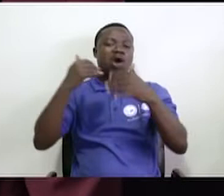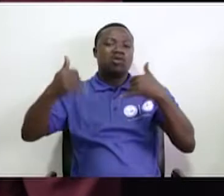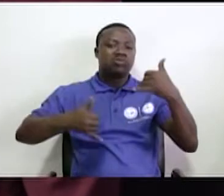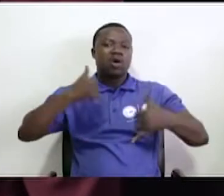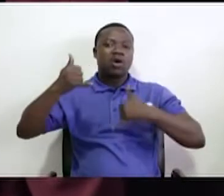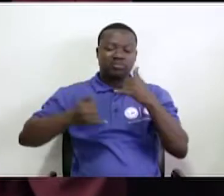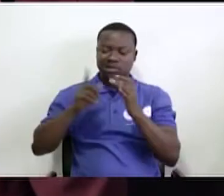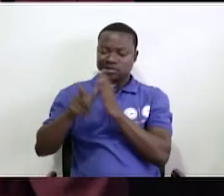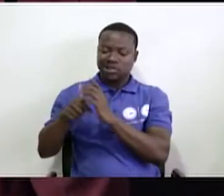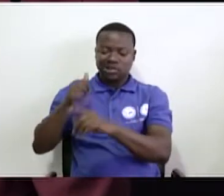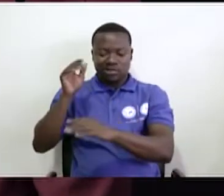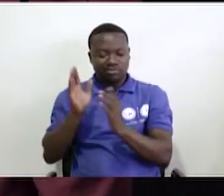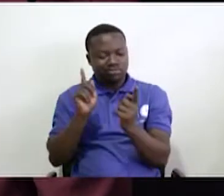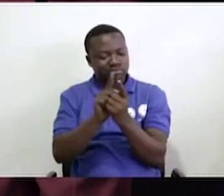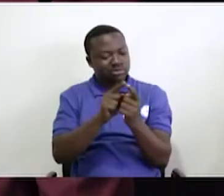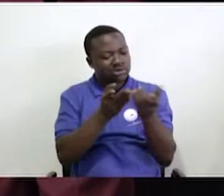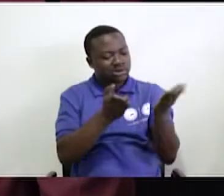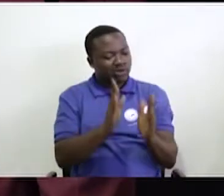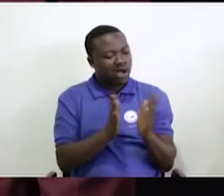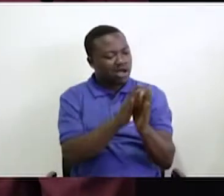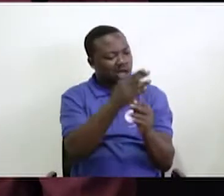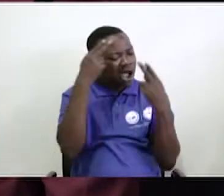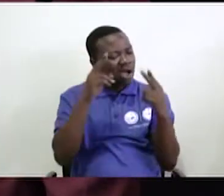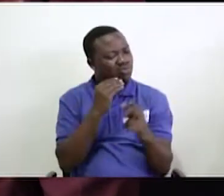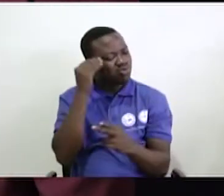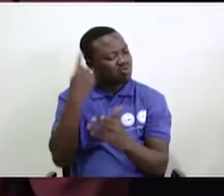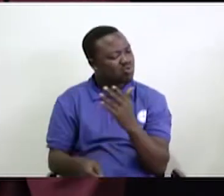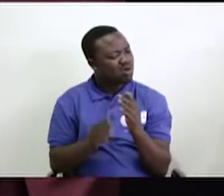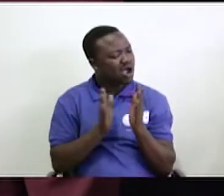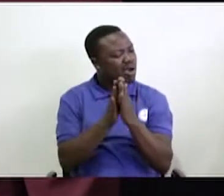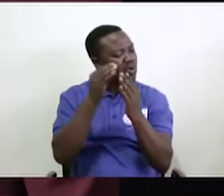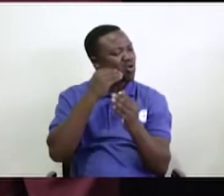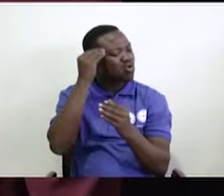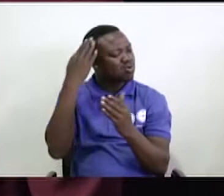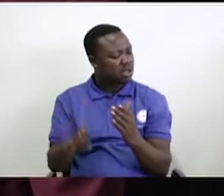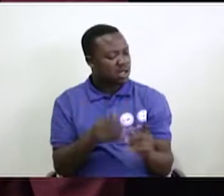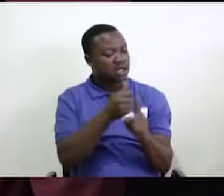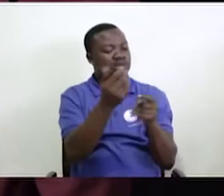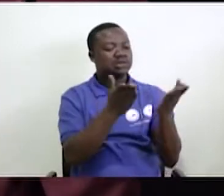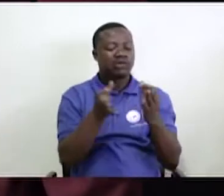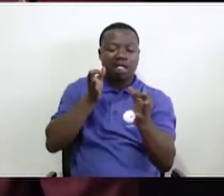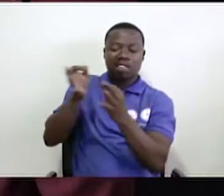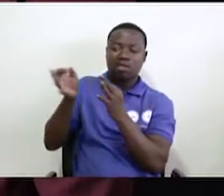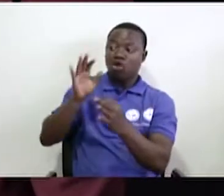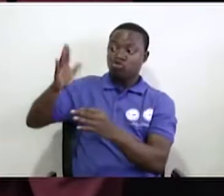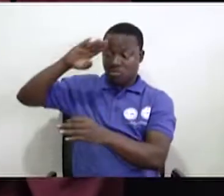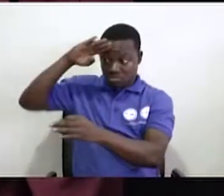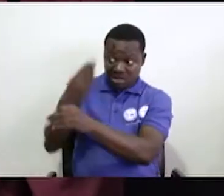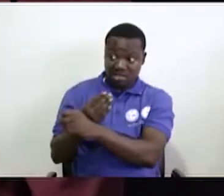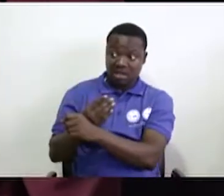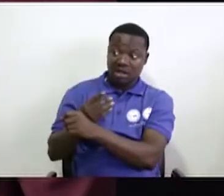asked one of the servants, "What is going on in the house?" "Oh, it's your brother. He's